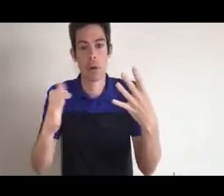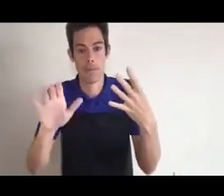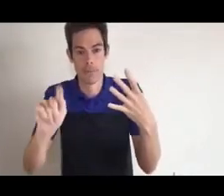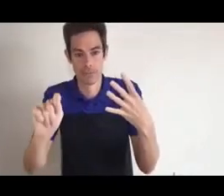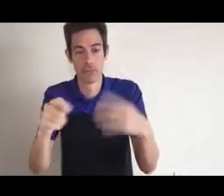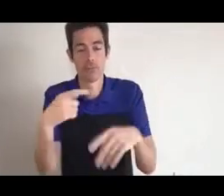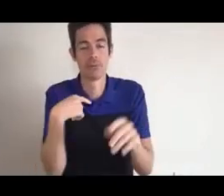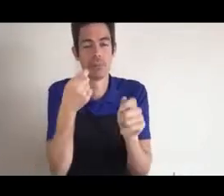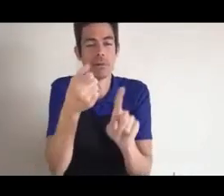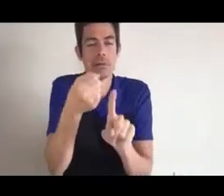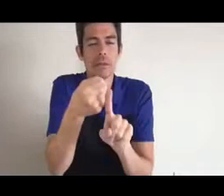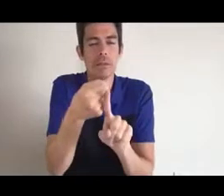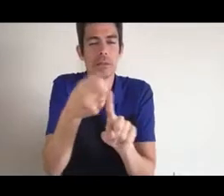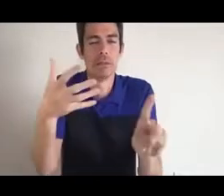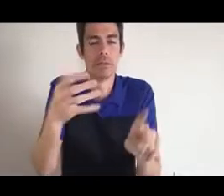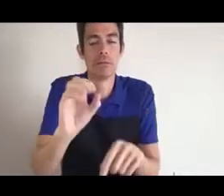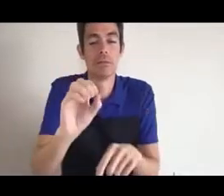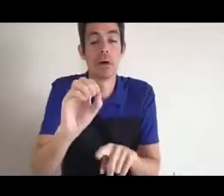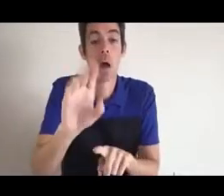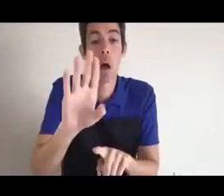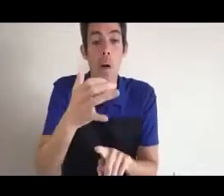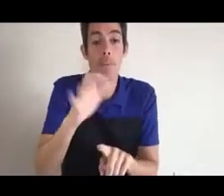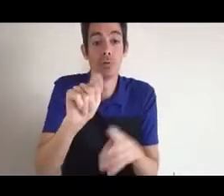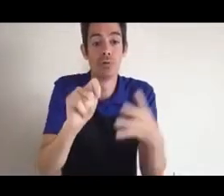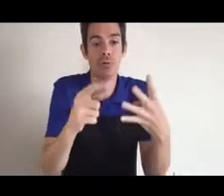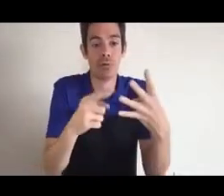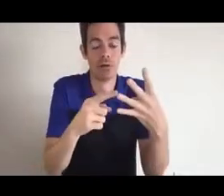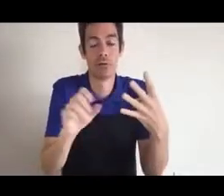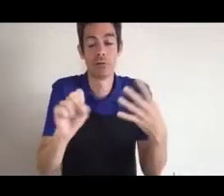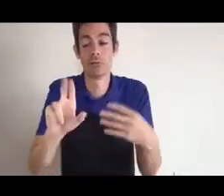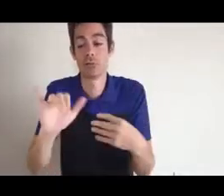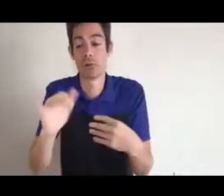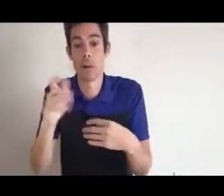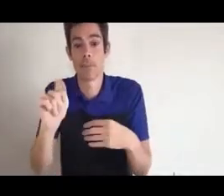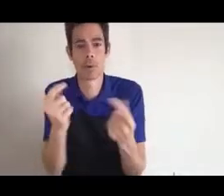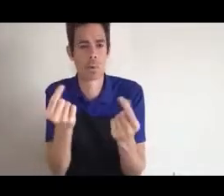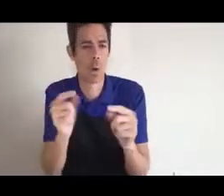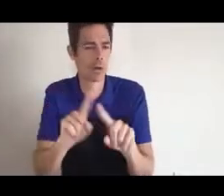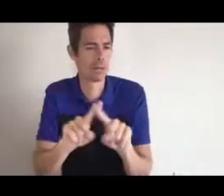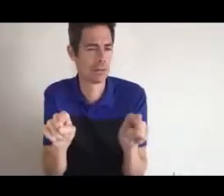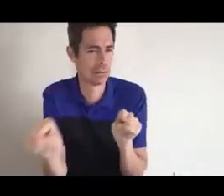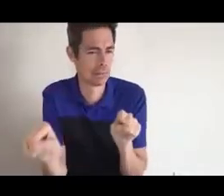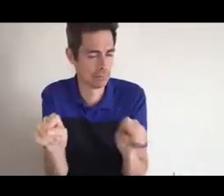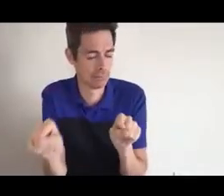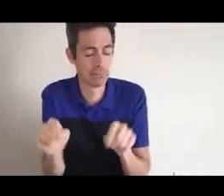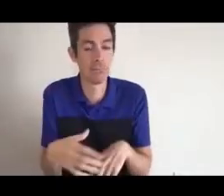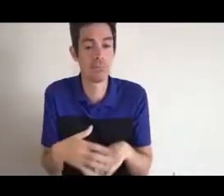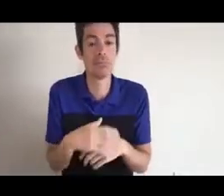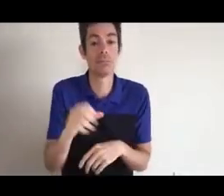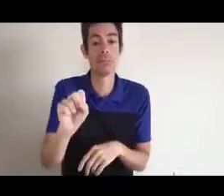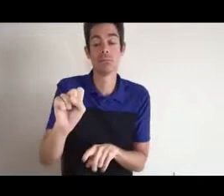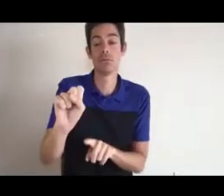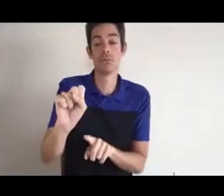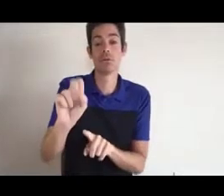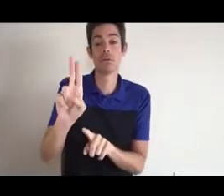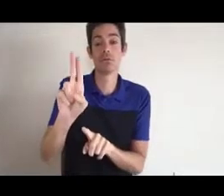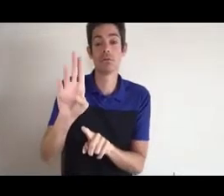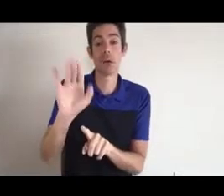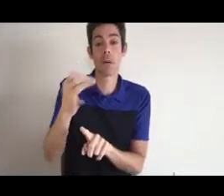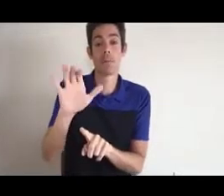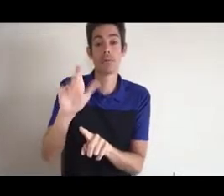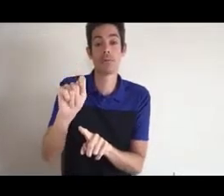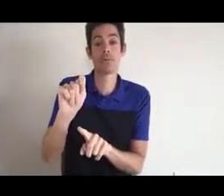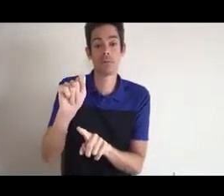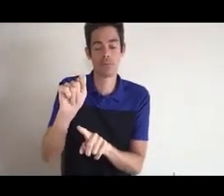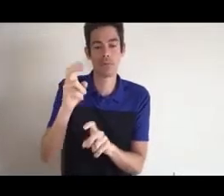object, and subject. I want to expand a little bit on object and subject and what the difference is between